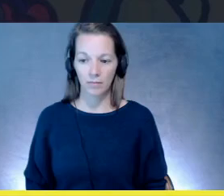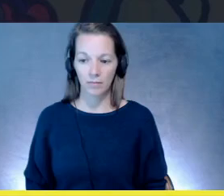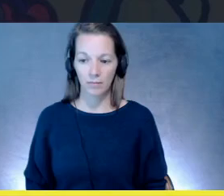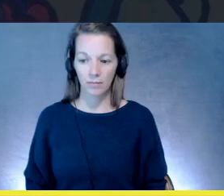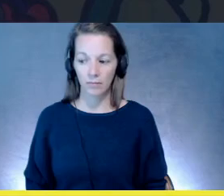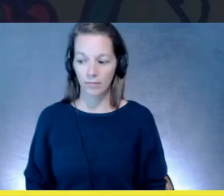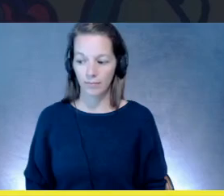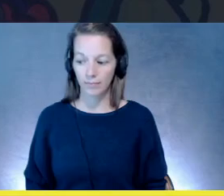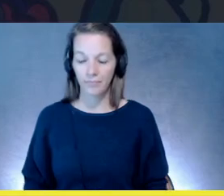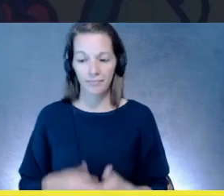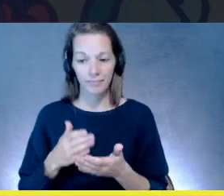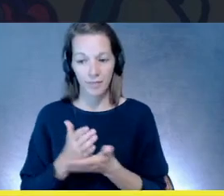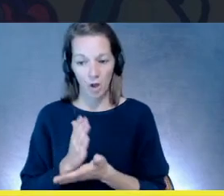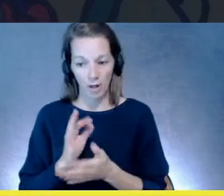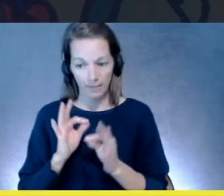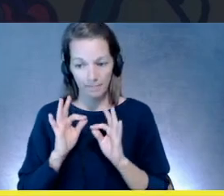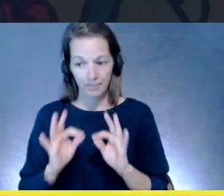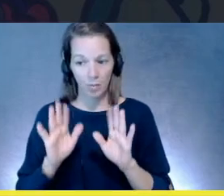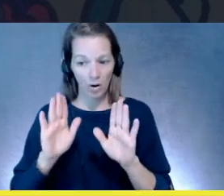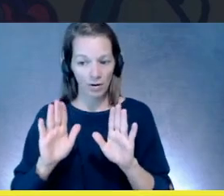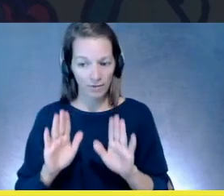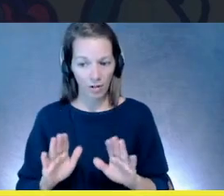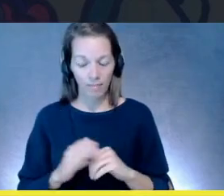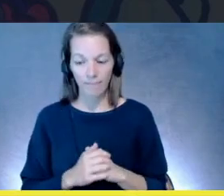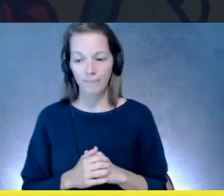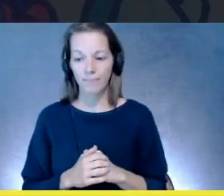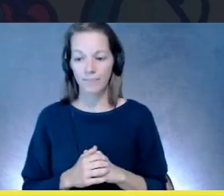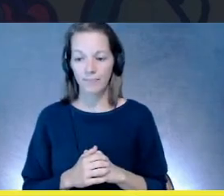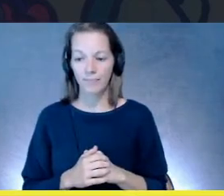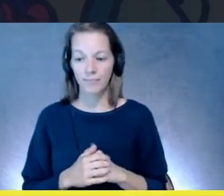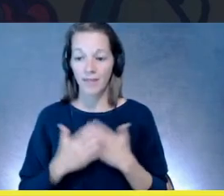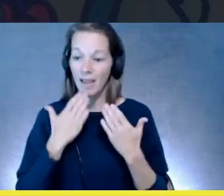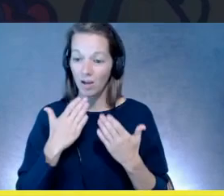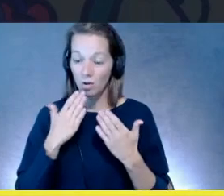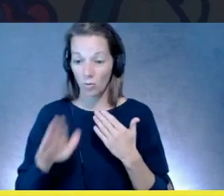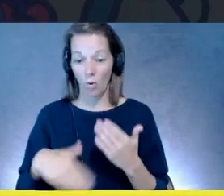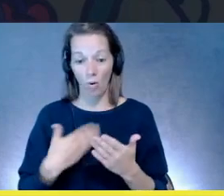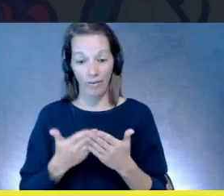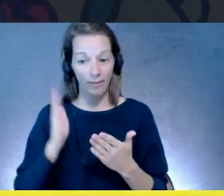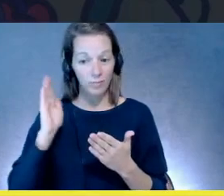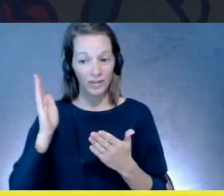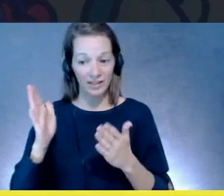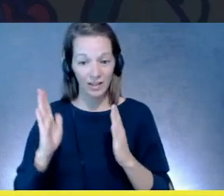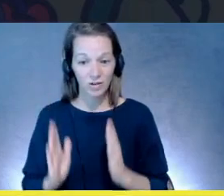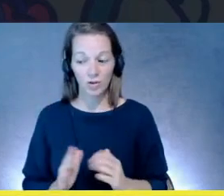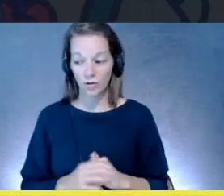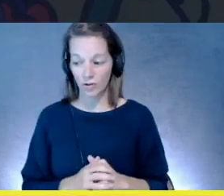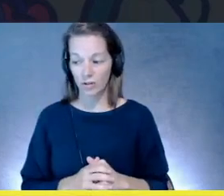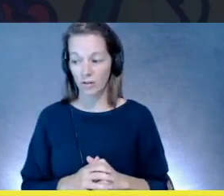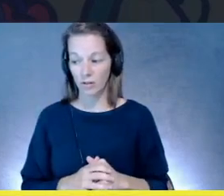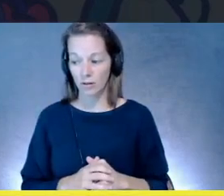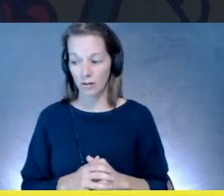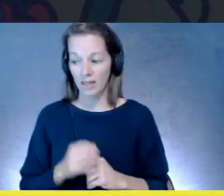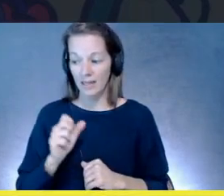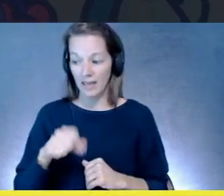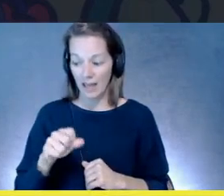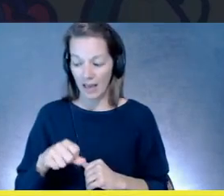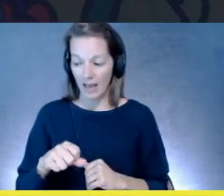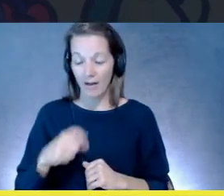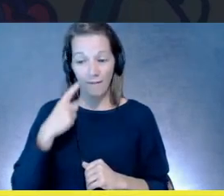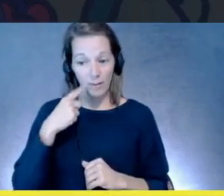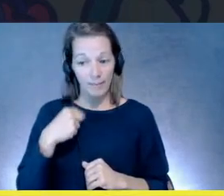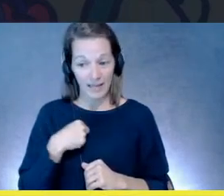All right, wonderful. Thank you to all the presenters. Yeah, for me, this